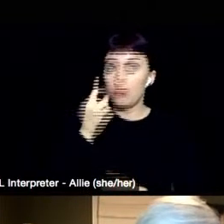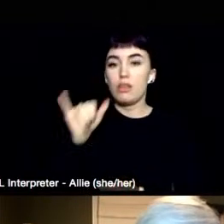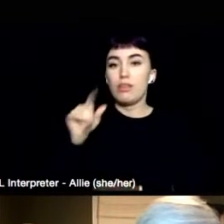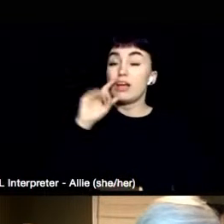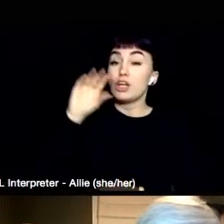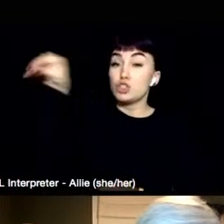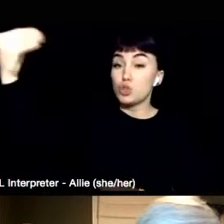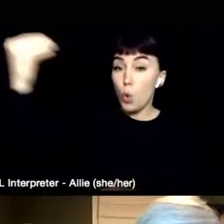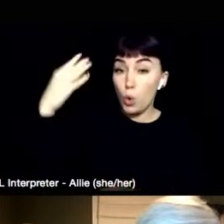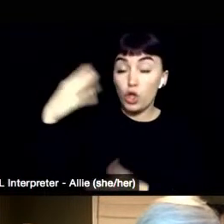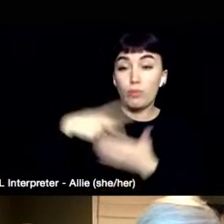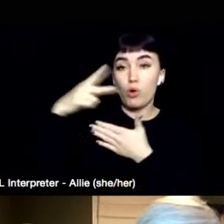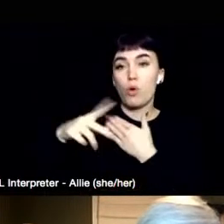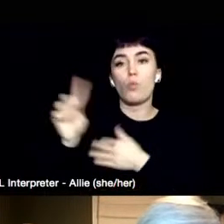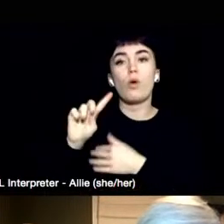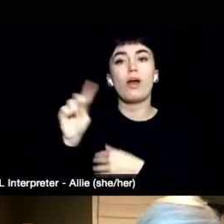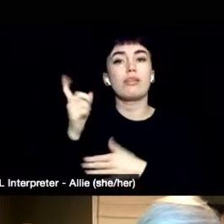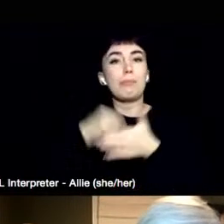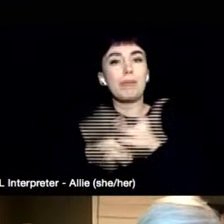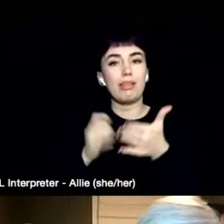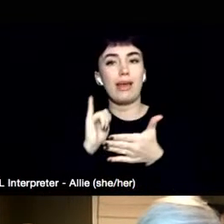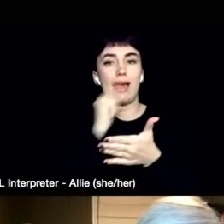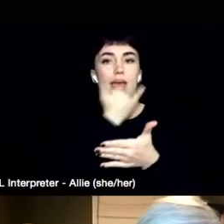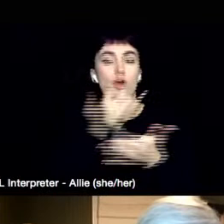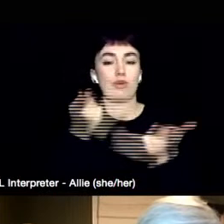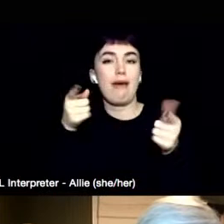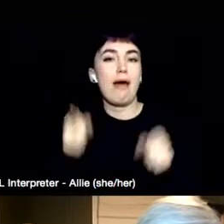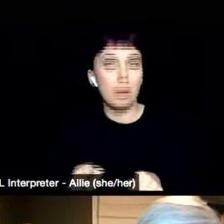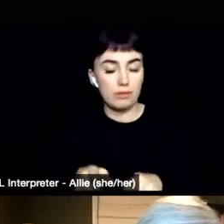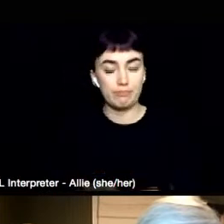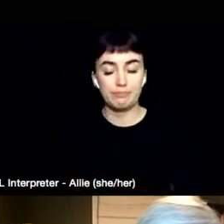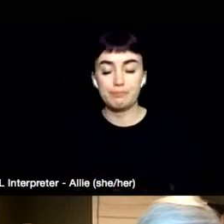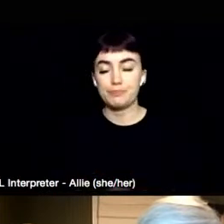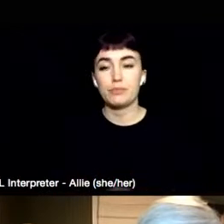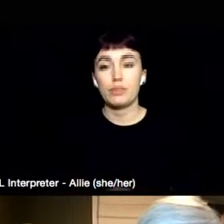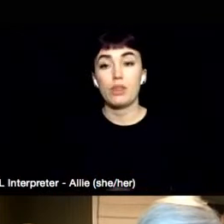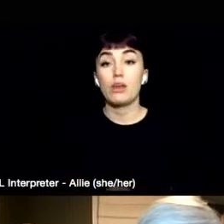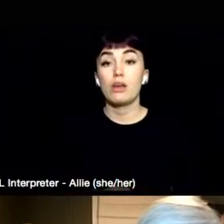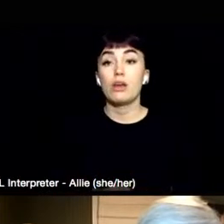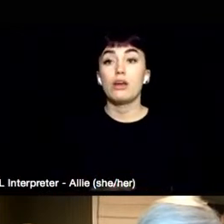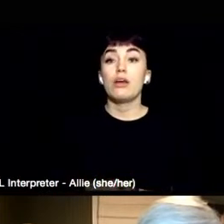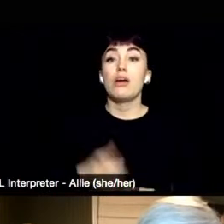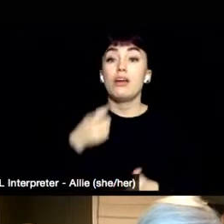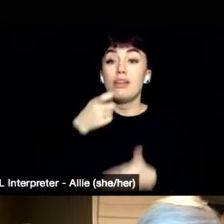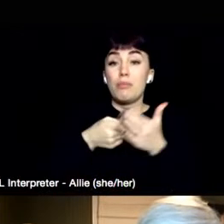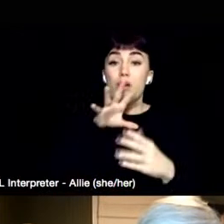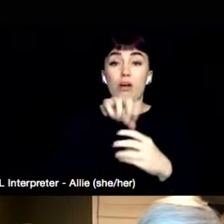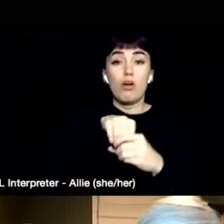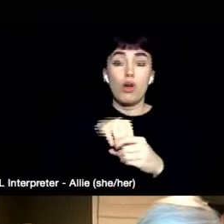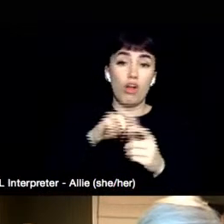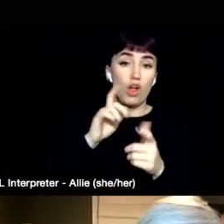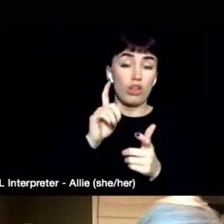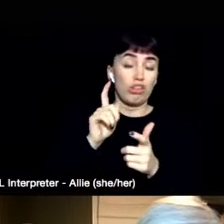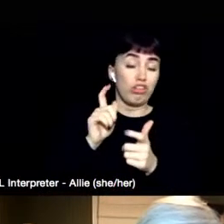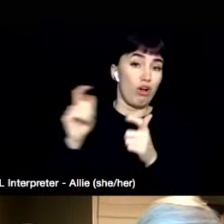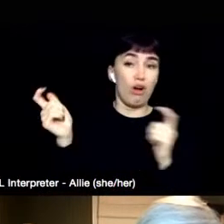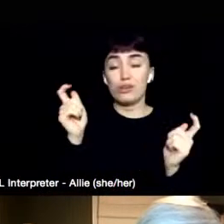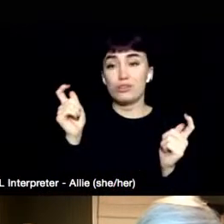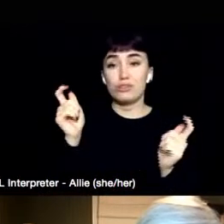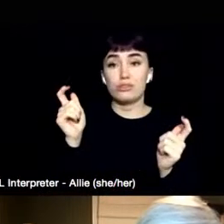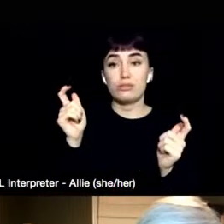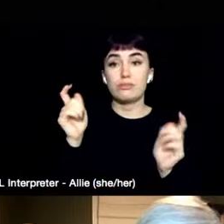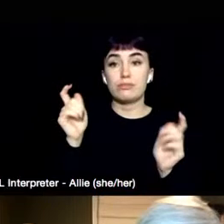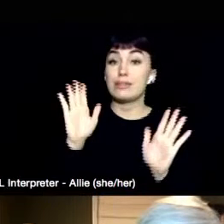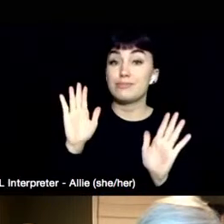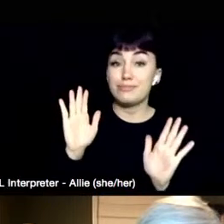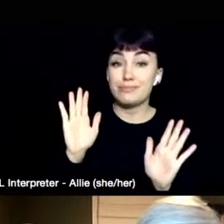solar program where these billing errors arose. The bills included a large, I'll give you